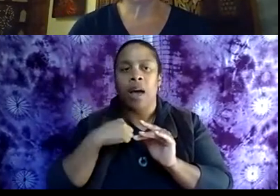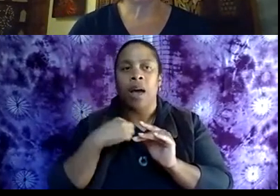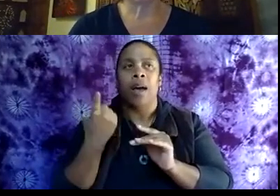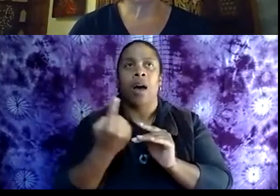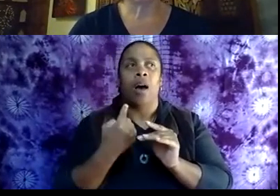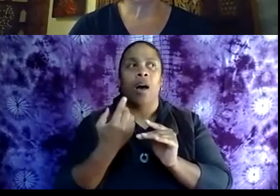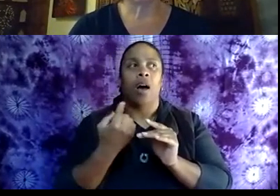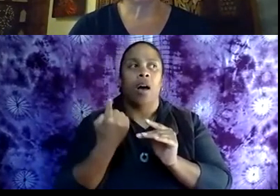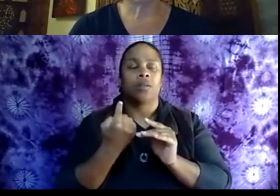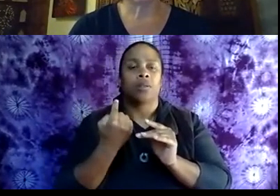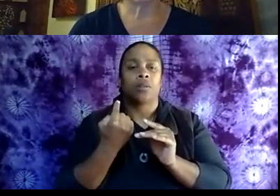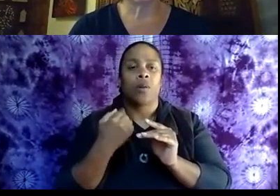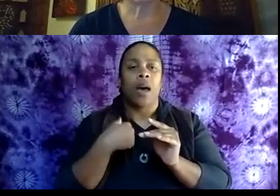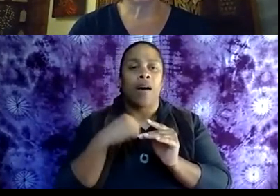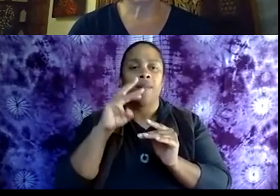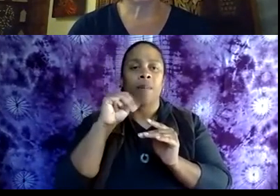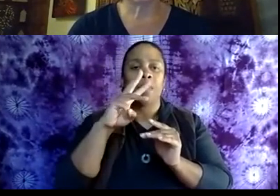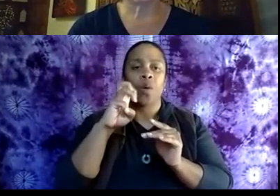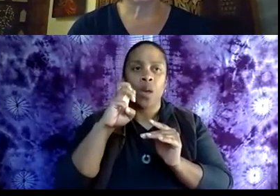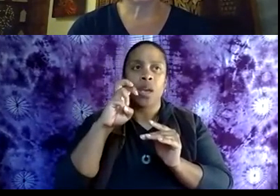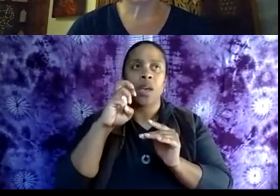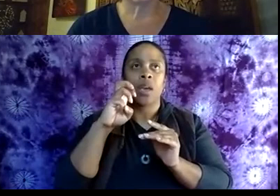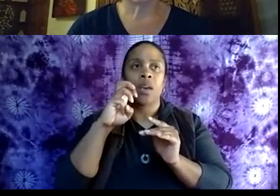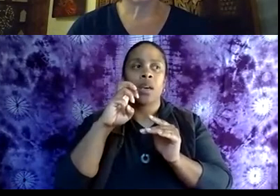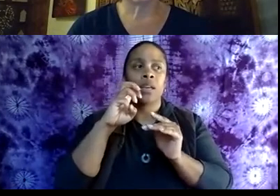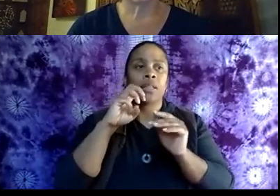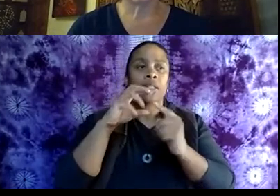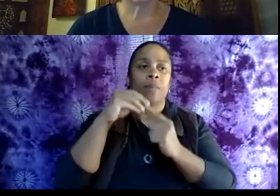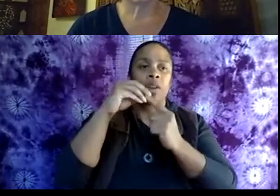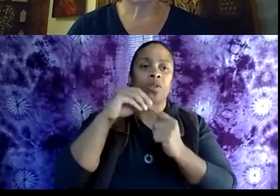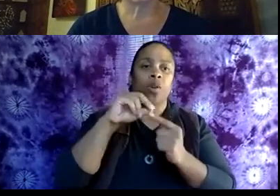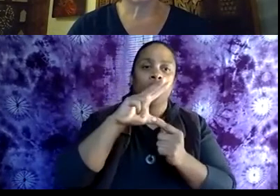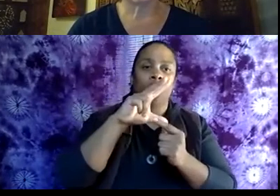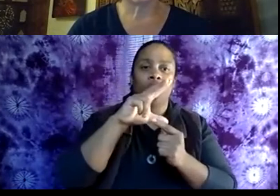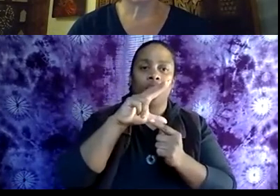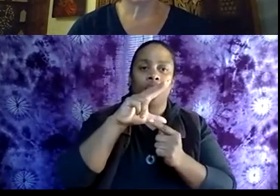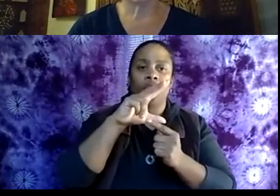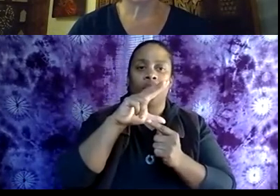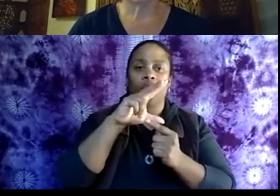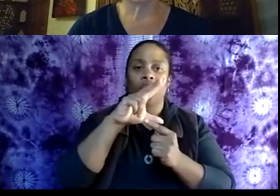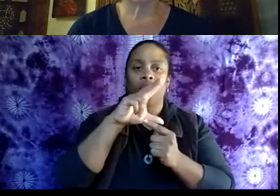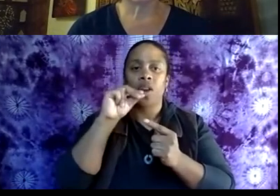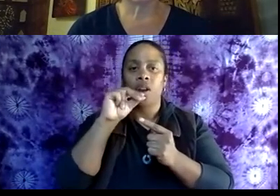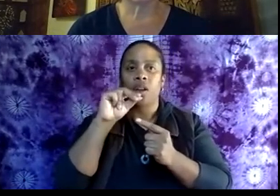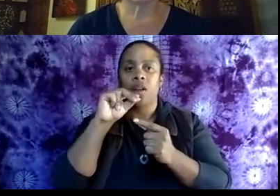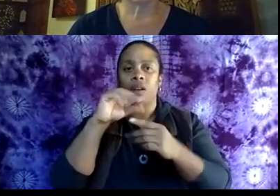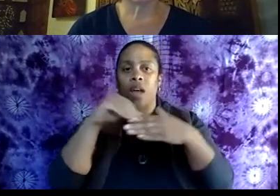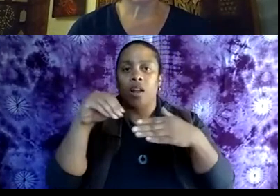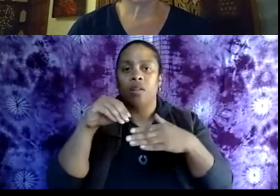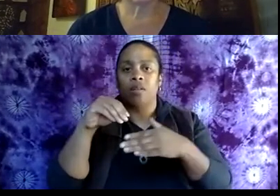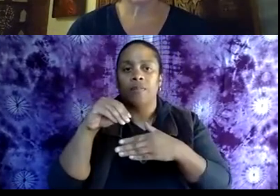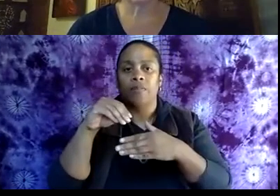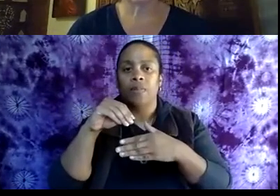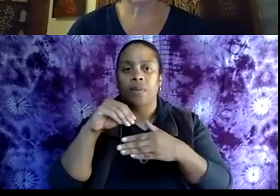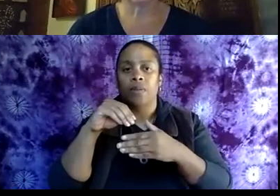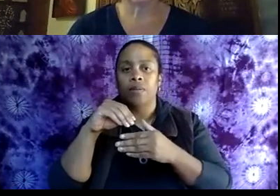have MeWe special, 30 minutes for $30 and 50 minutes for $50. And if you go to my website, it'll take